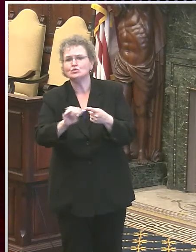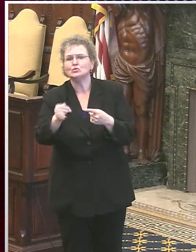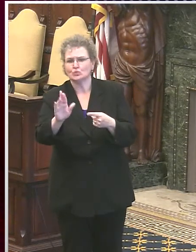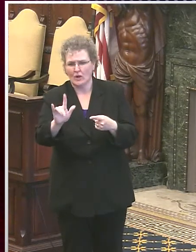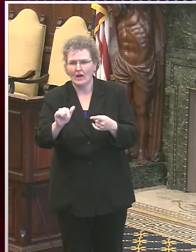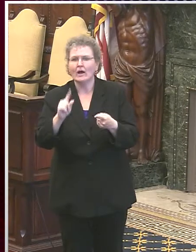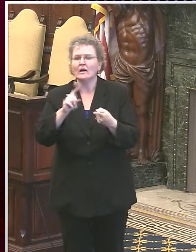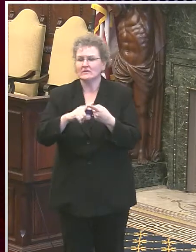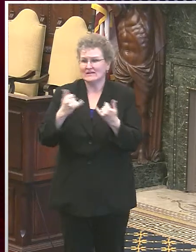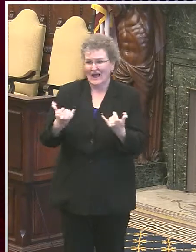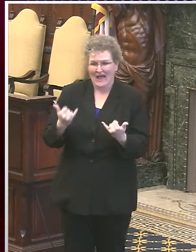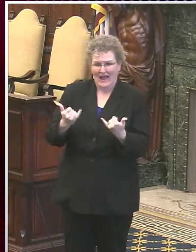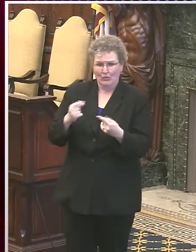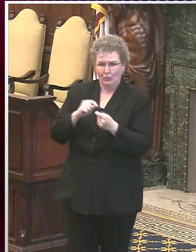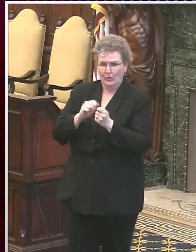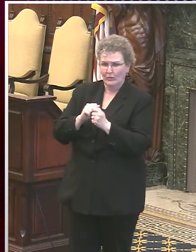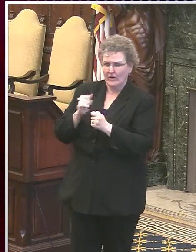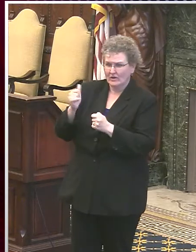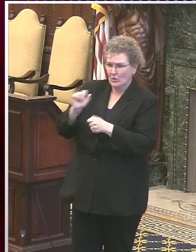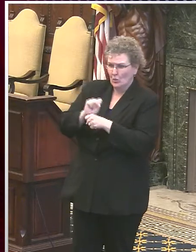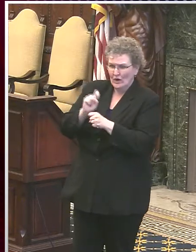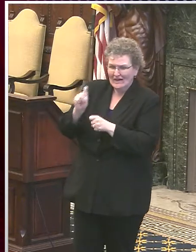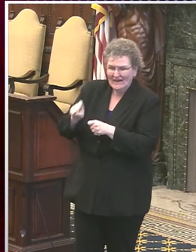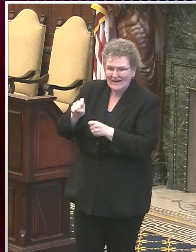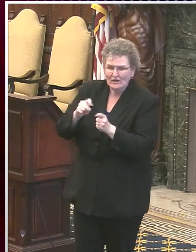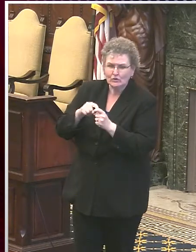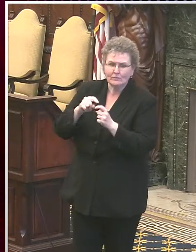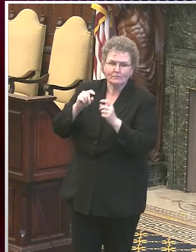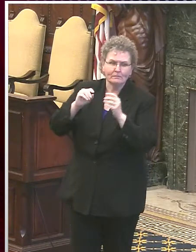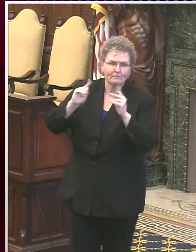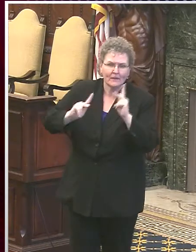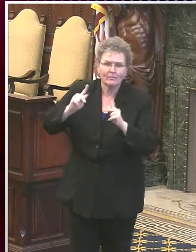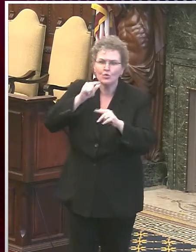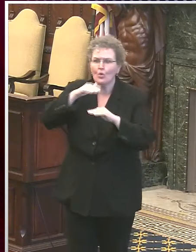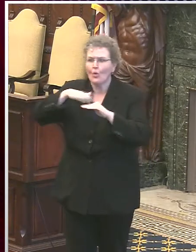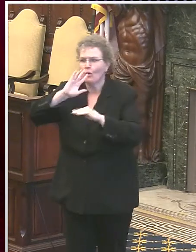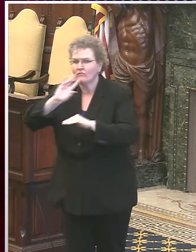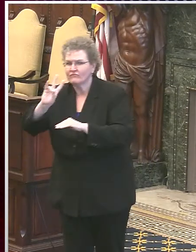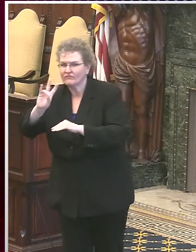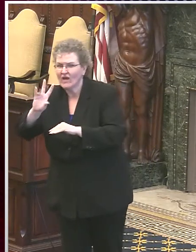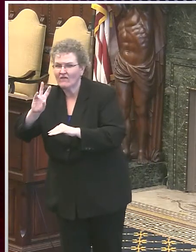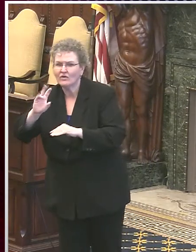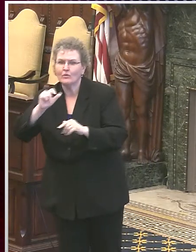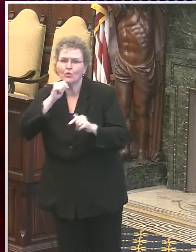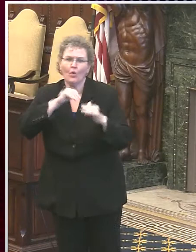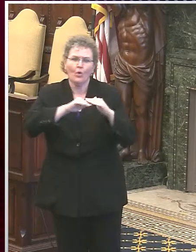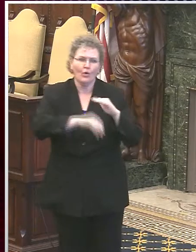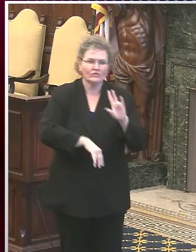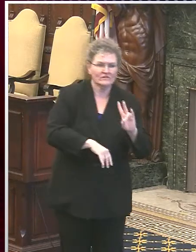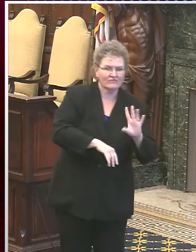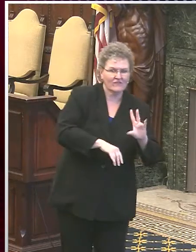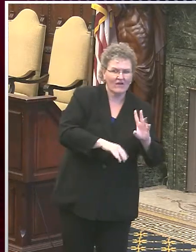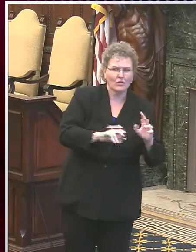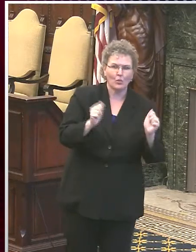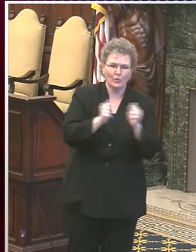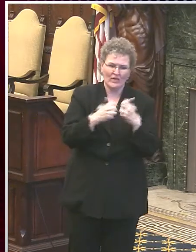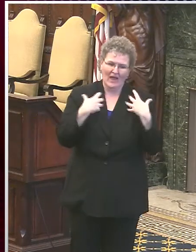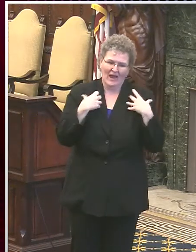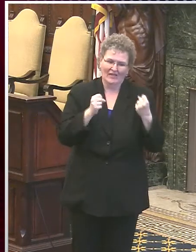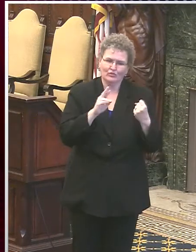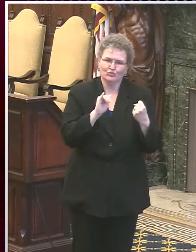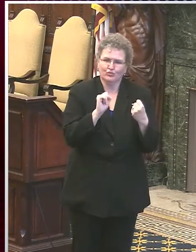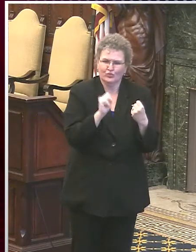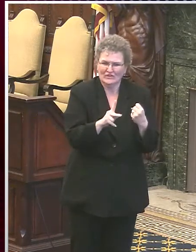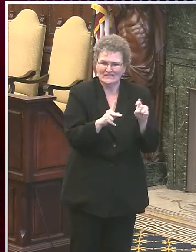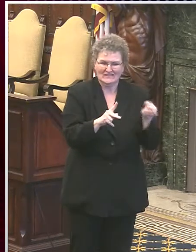are frontline essential workers, people over the age of 75, and people under the age of 75 who have high-risk medical